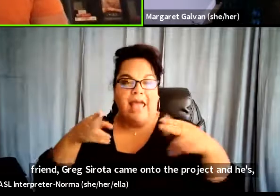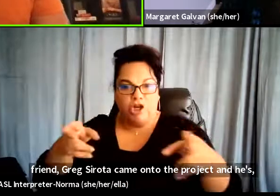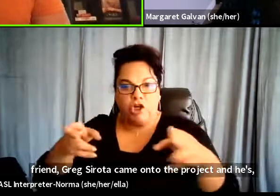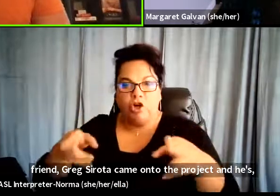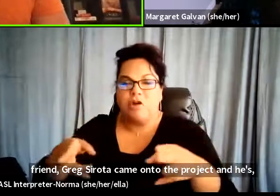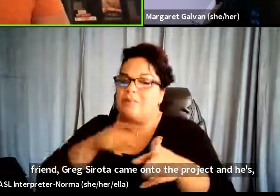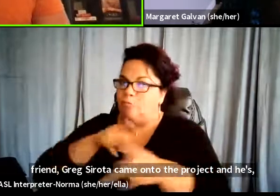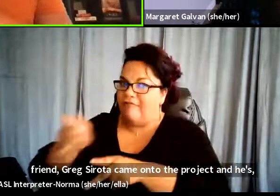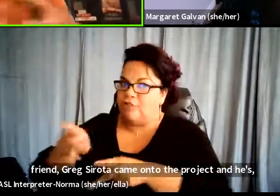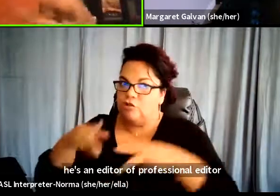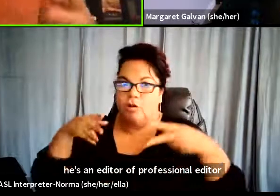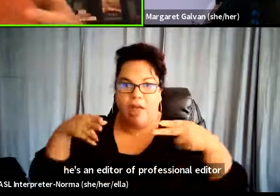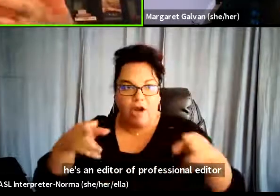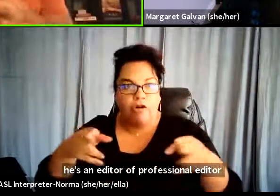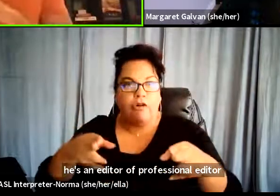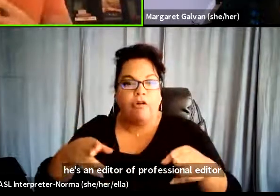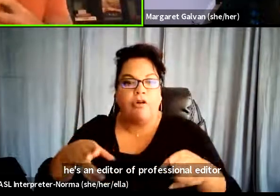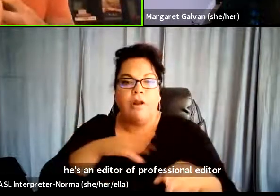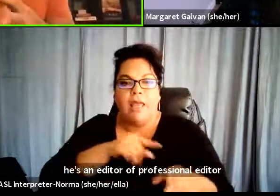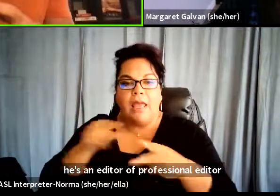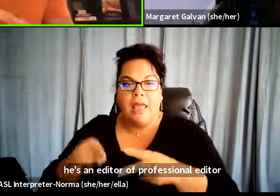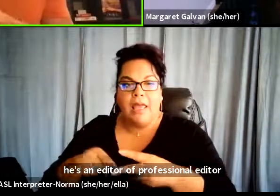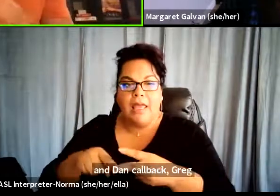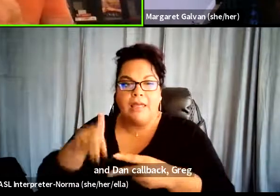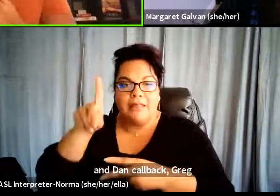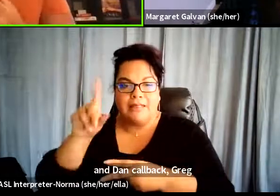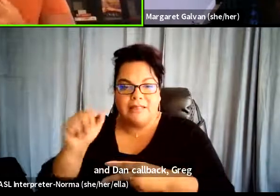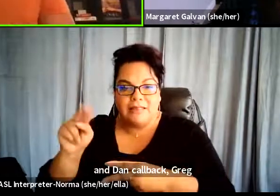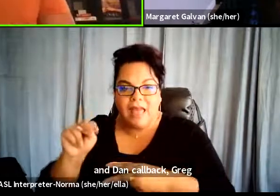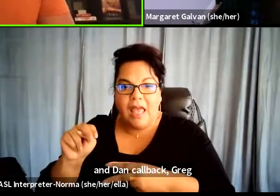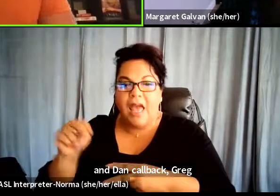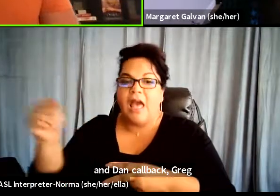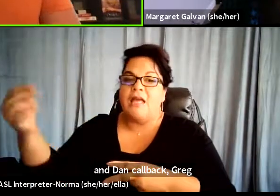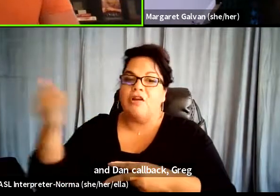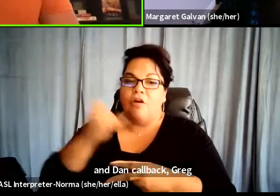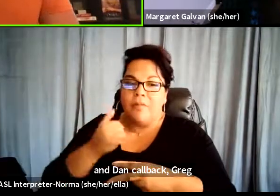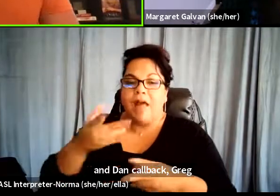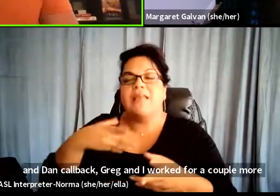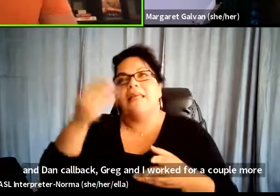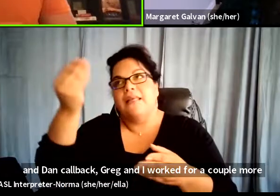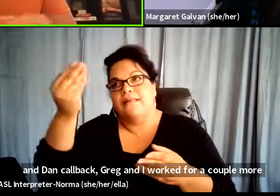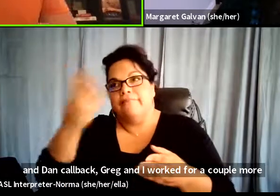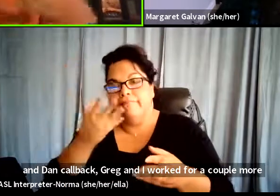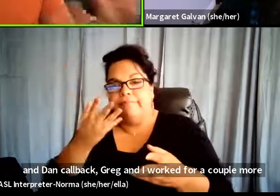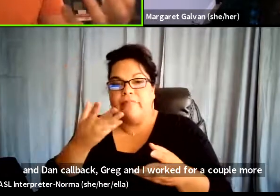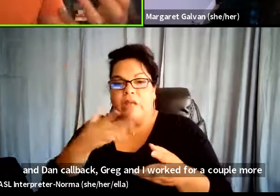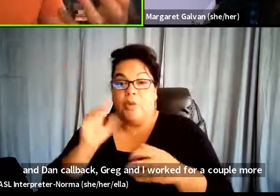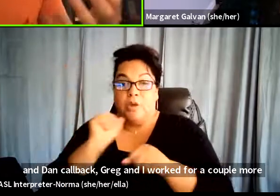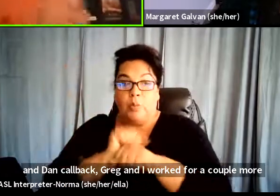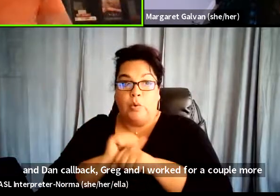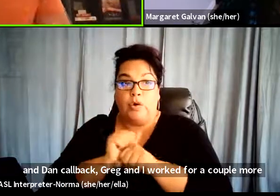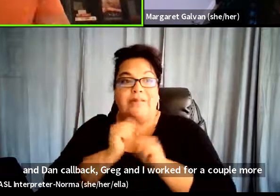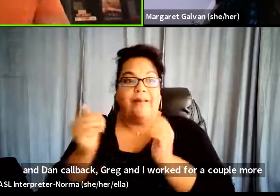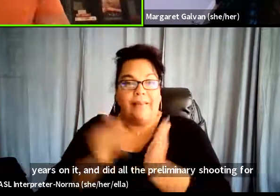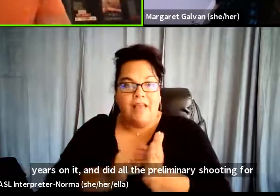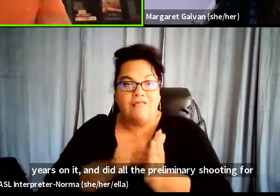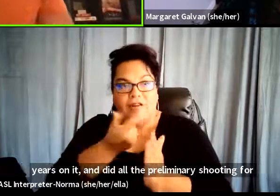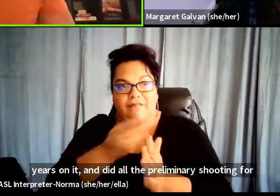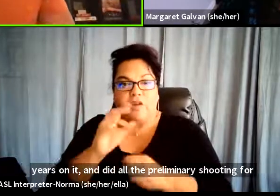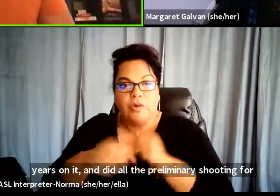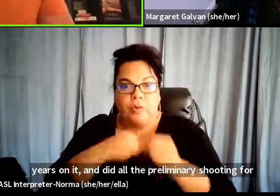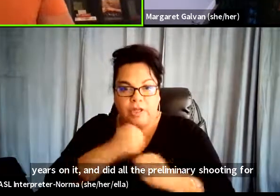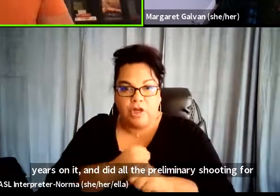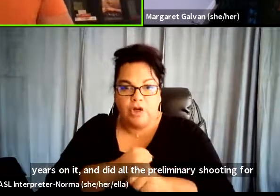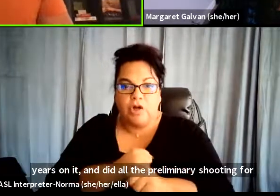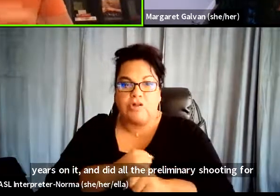and, um, Dan pulled back, Greg and I worked for a couple years on it and, uh, did all the preliminary shooting for, um,